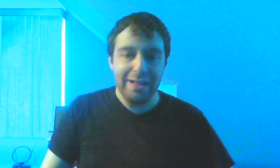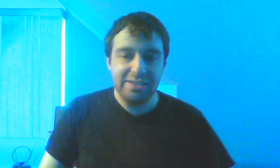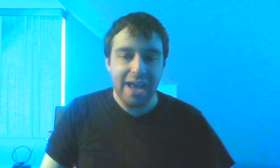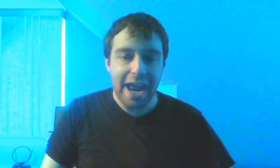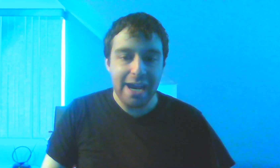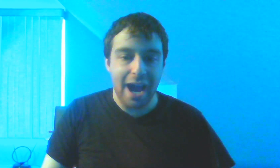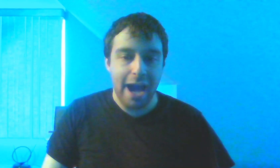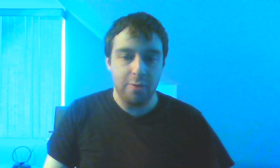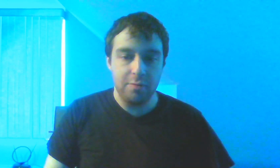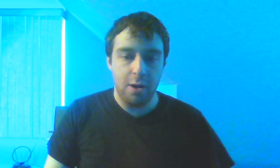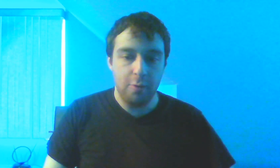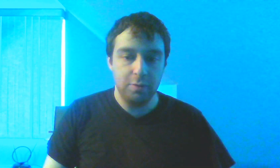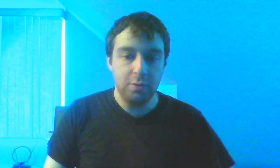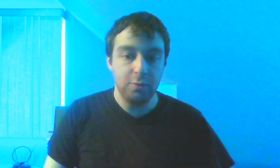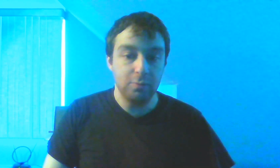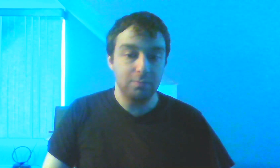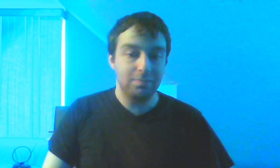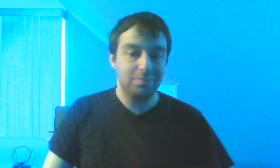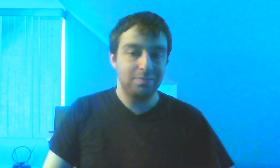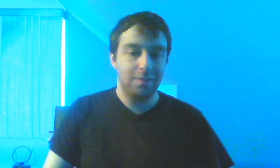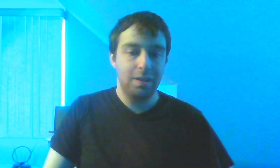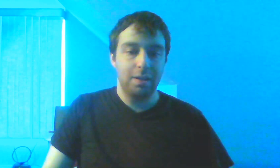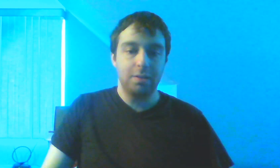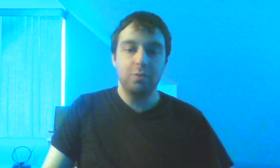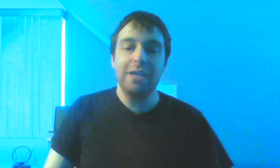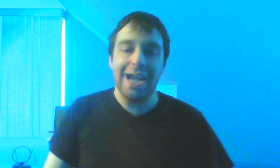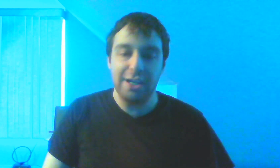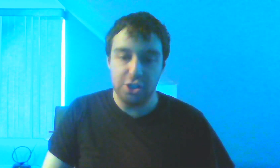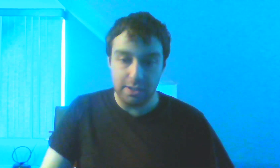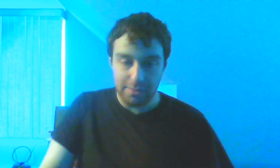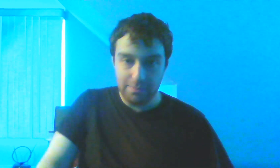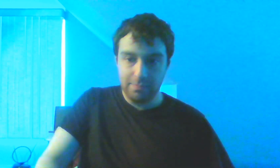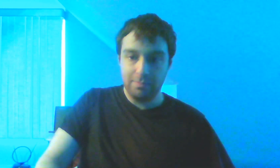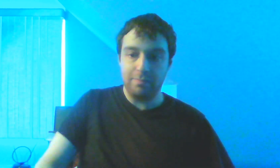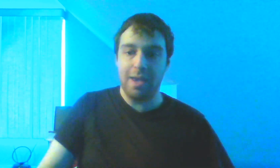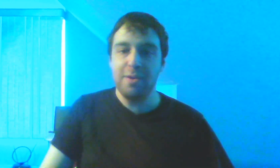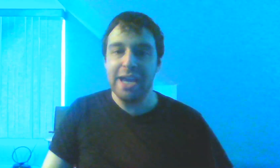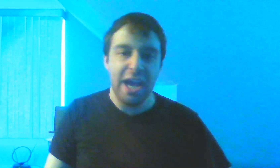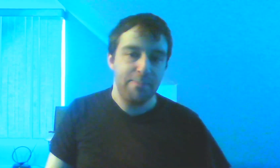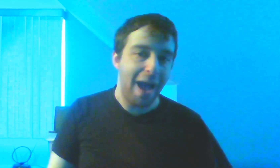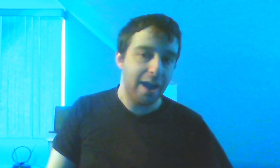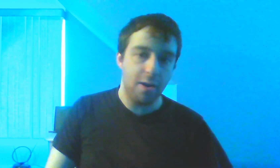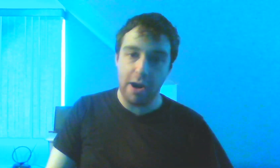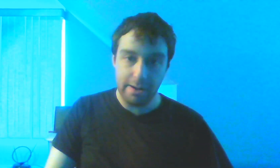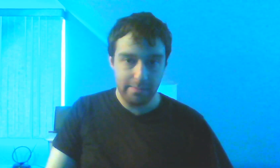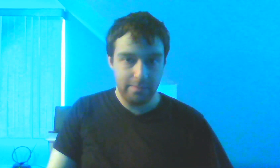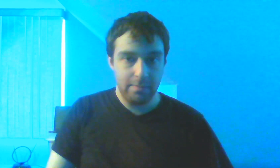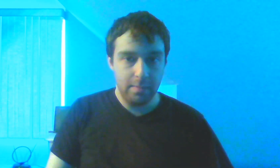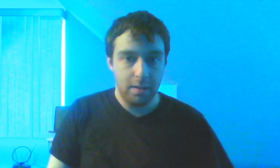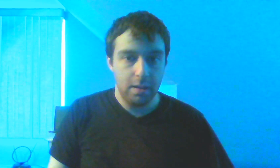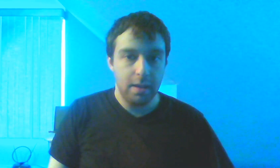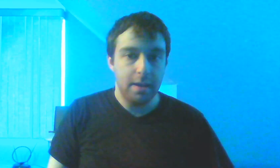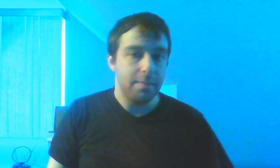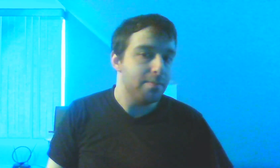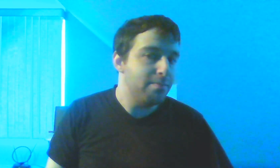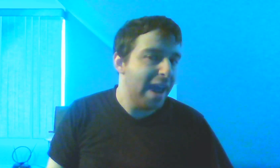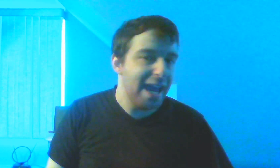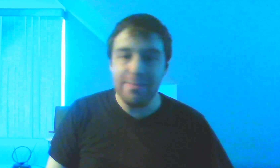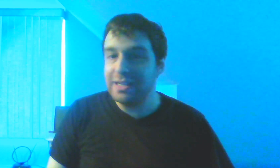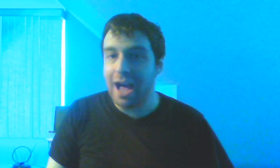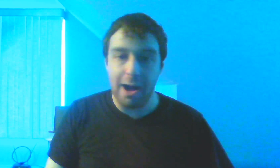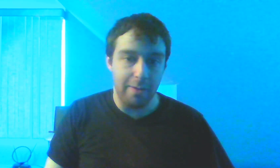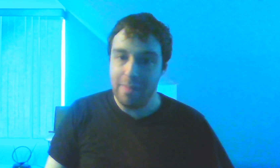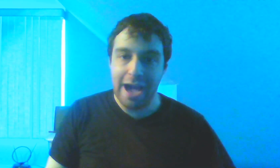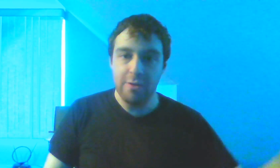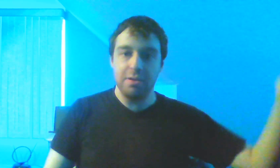Now, let's say, I don't know, you get injured. Maybe you get hit by a car.